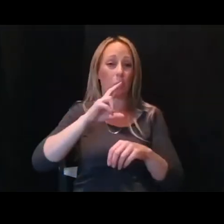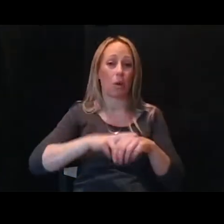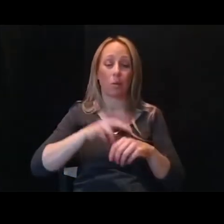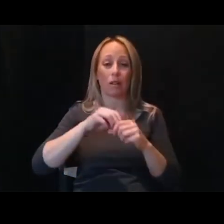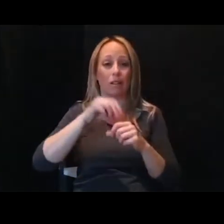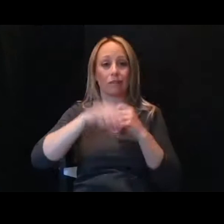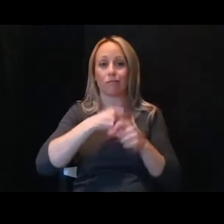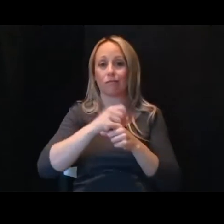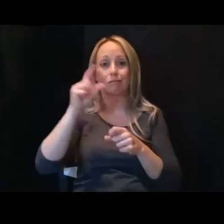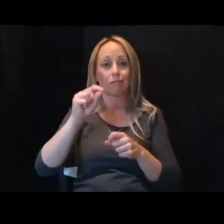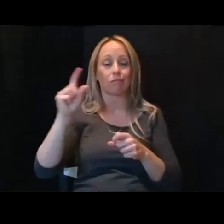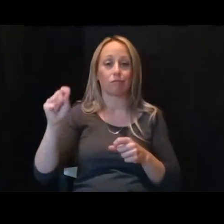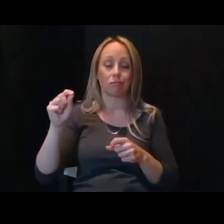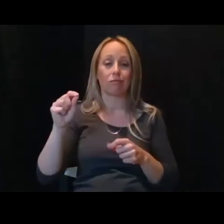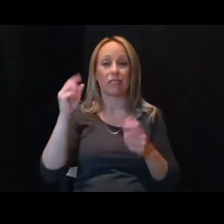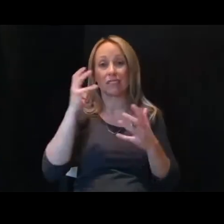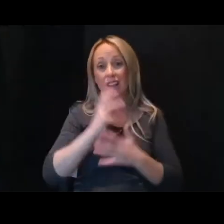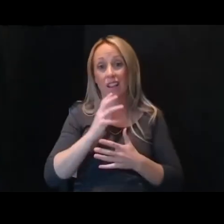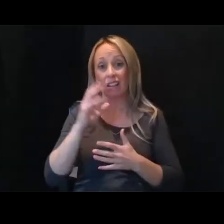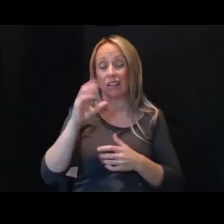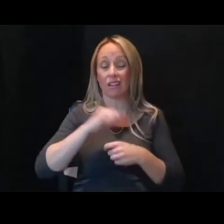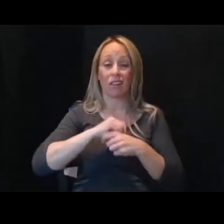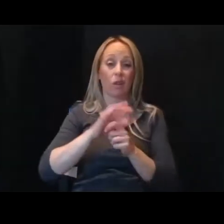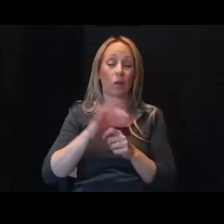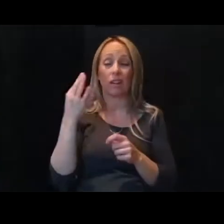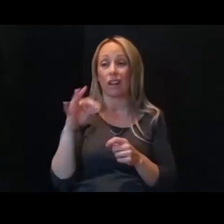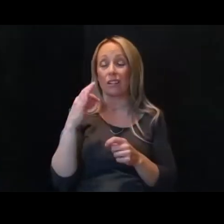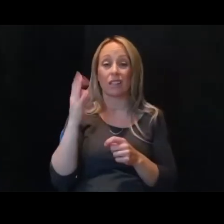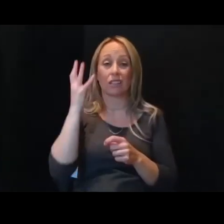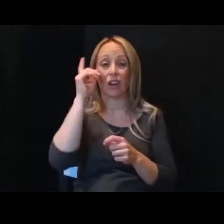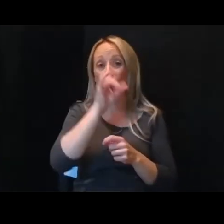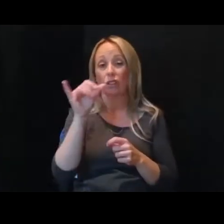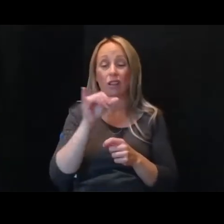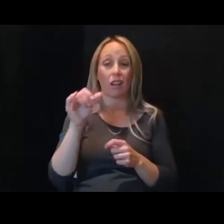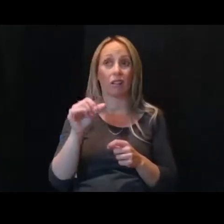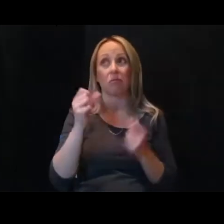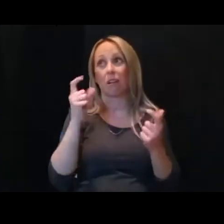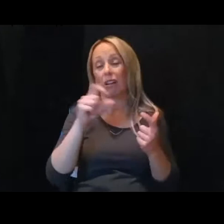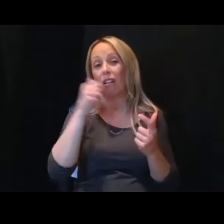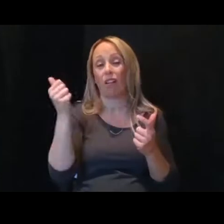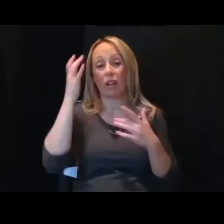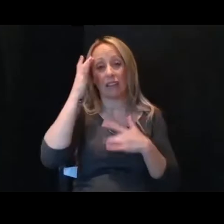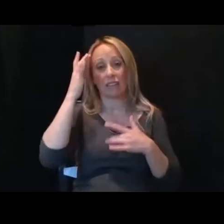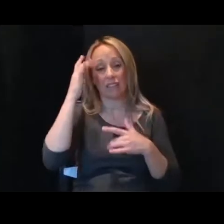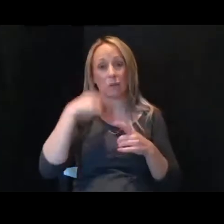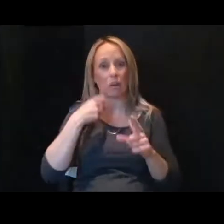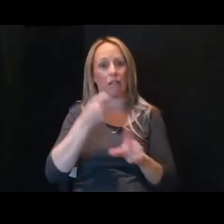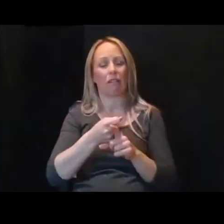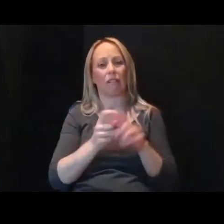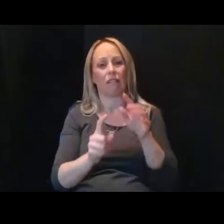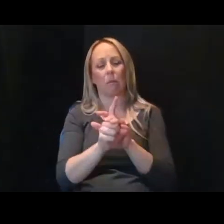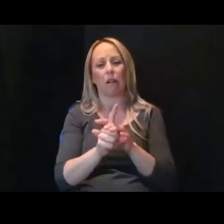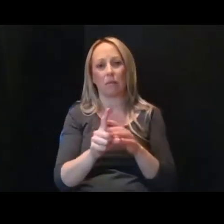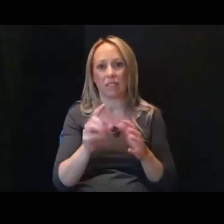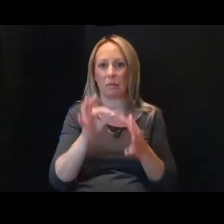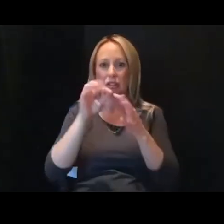Sadly, COVID-19 looks like any other illness we typically encounter, especially this time of year.